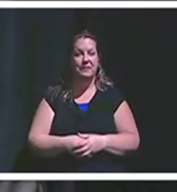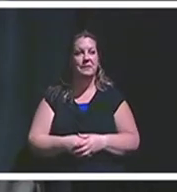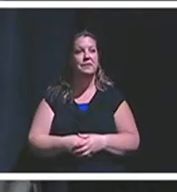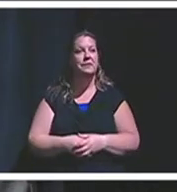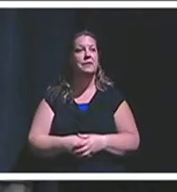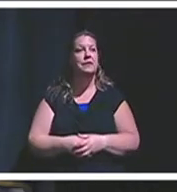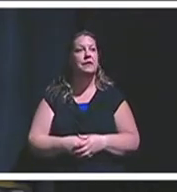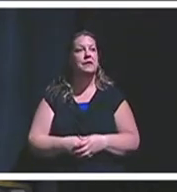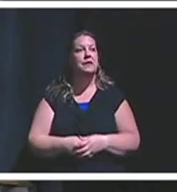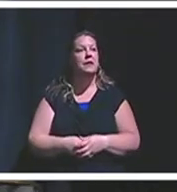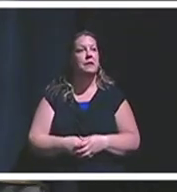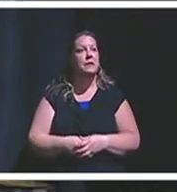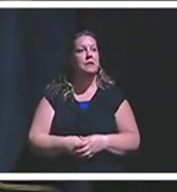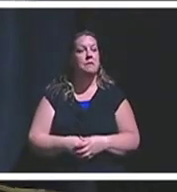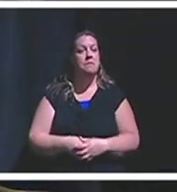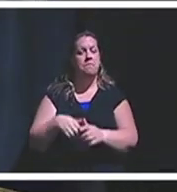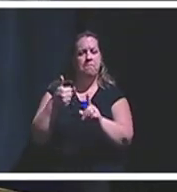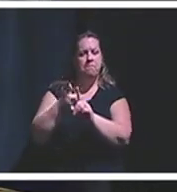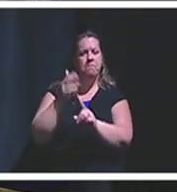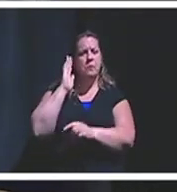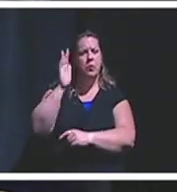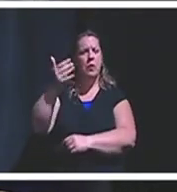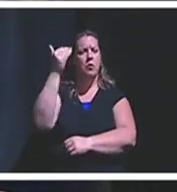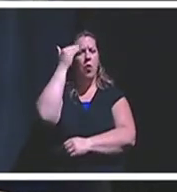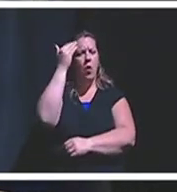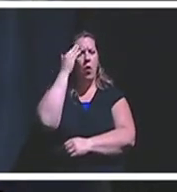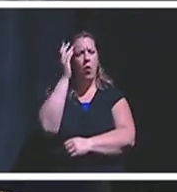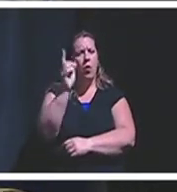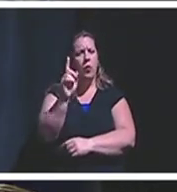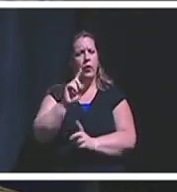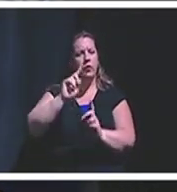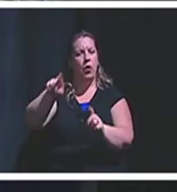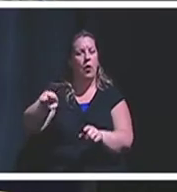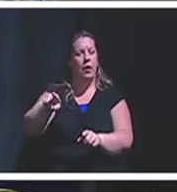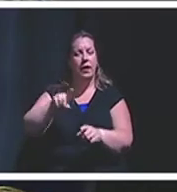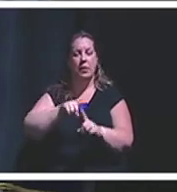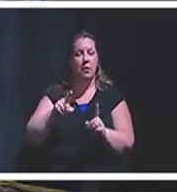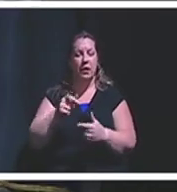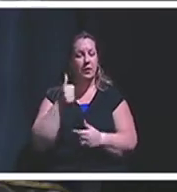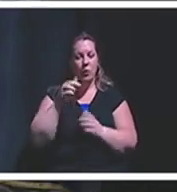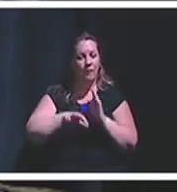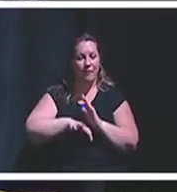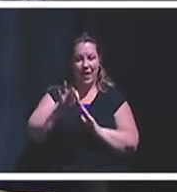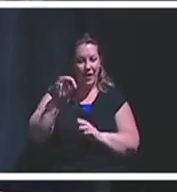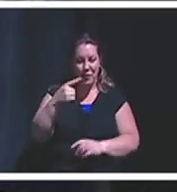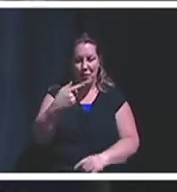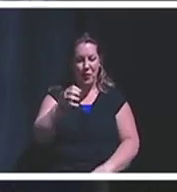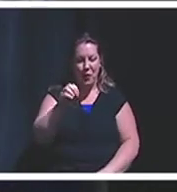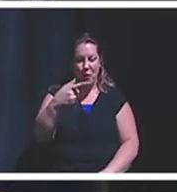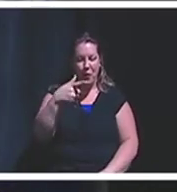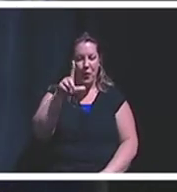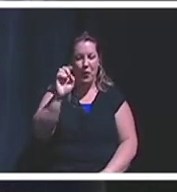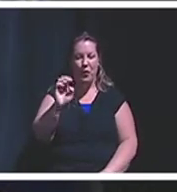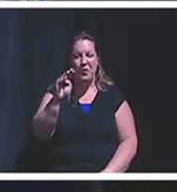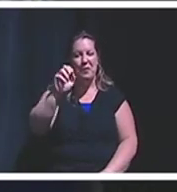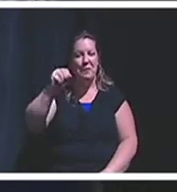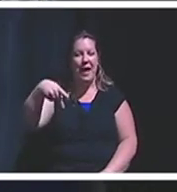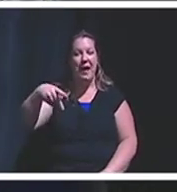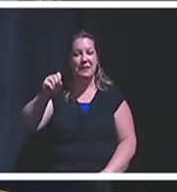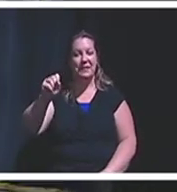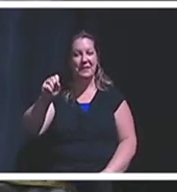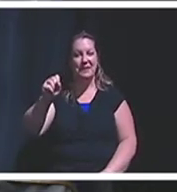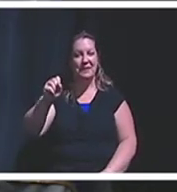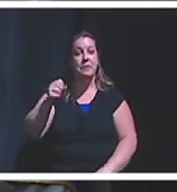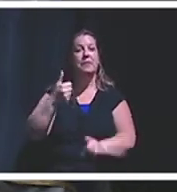You will know where you're going, but you won't find it on Google Maps. You're going to have